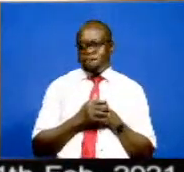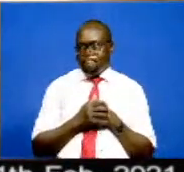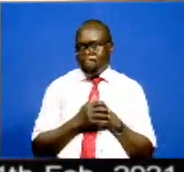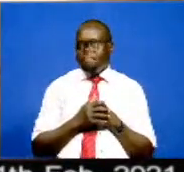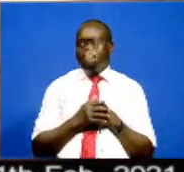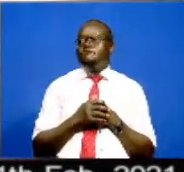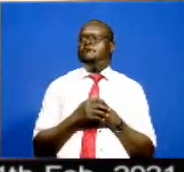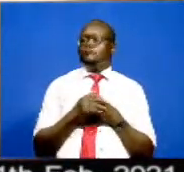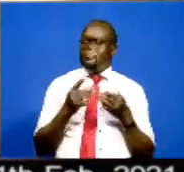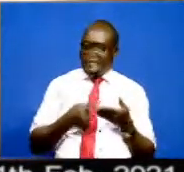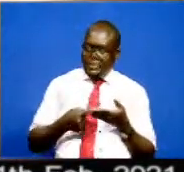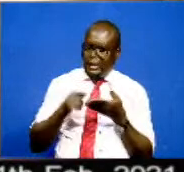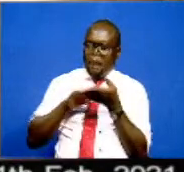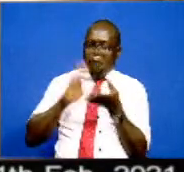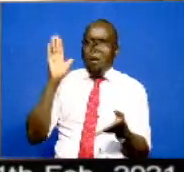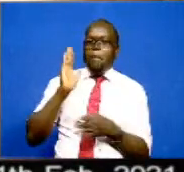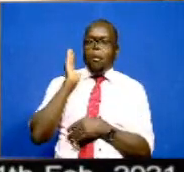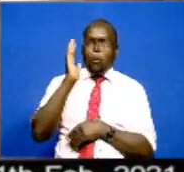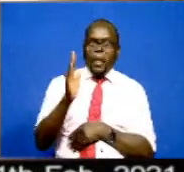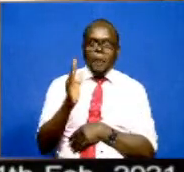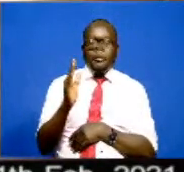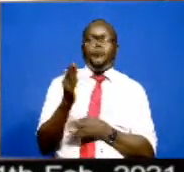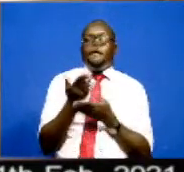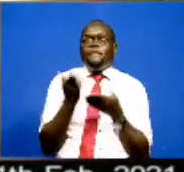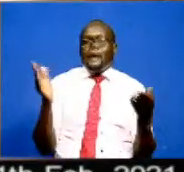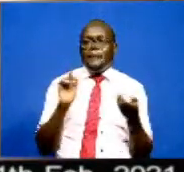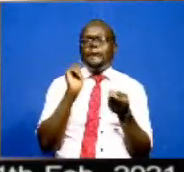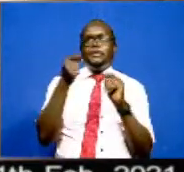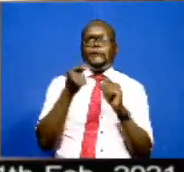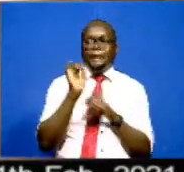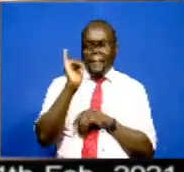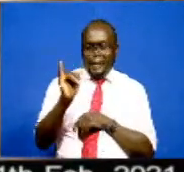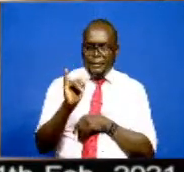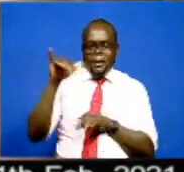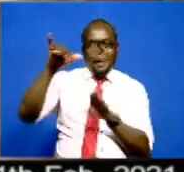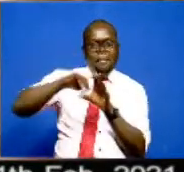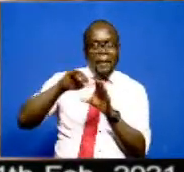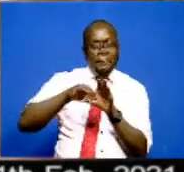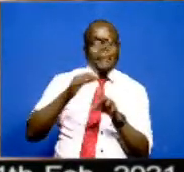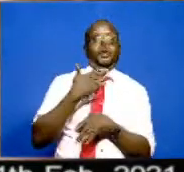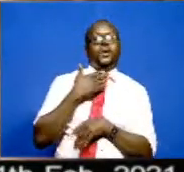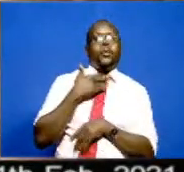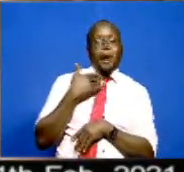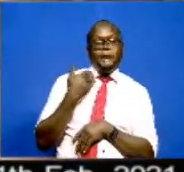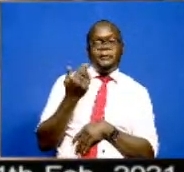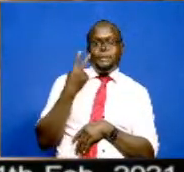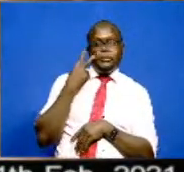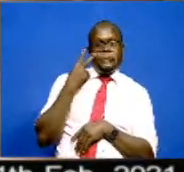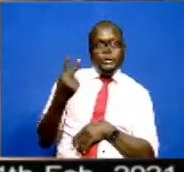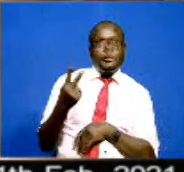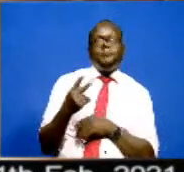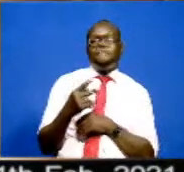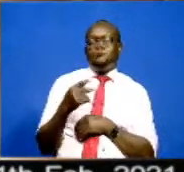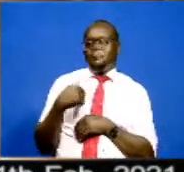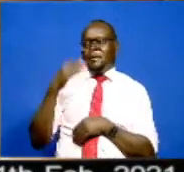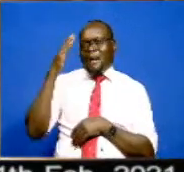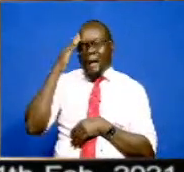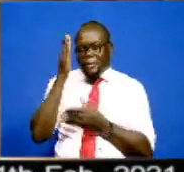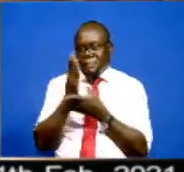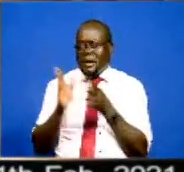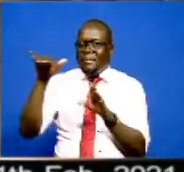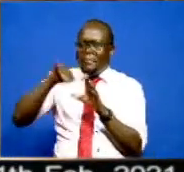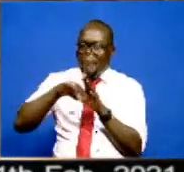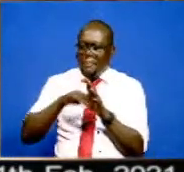more discussion for any further changes that members would want to see. I know there are members who have only one